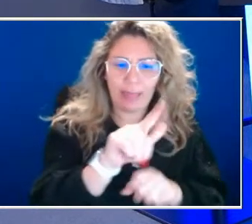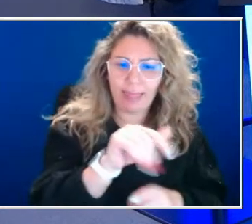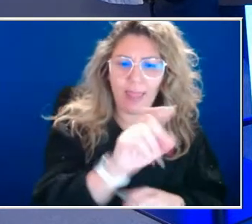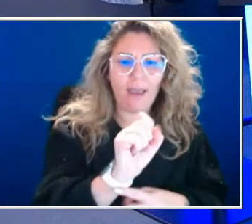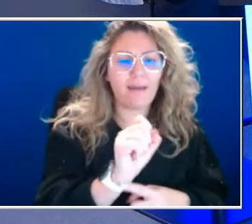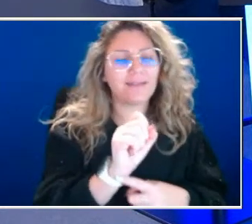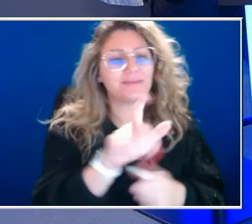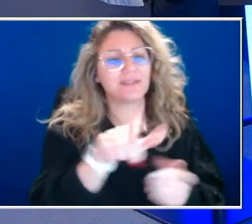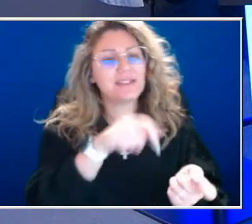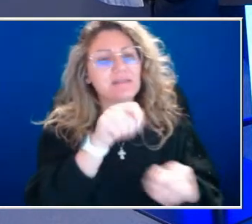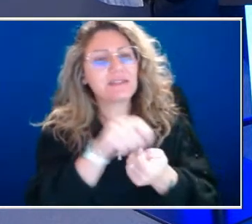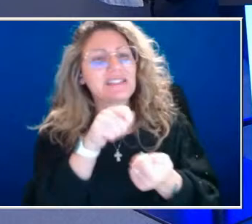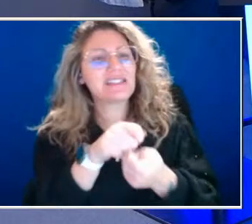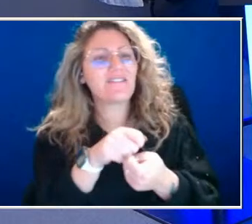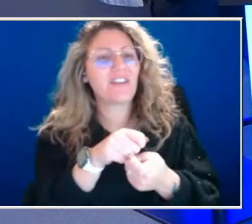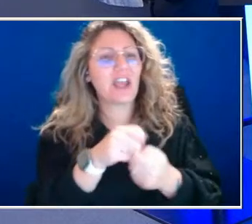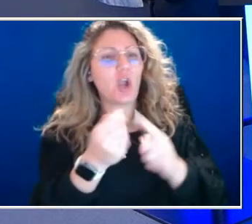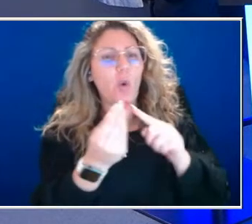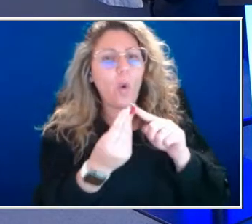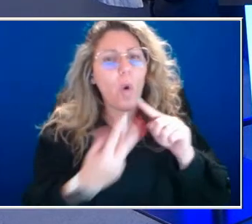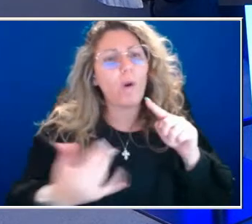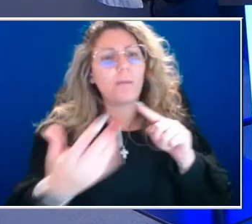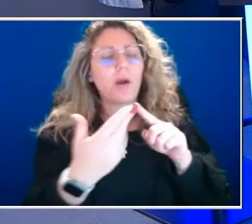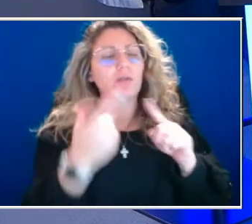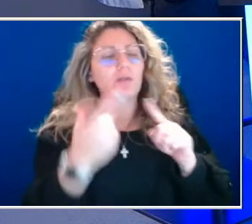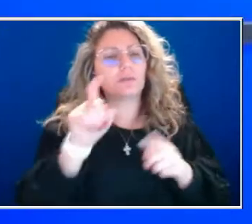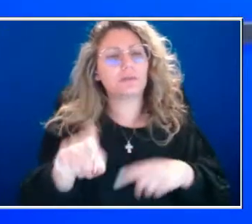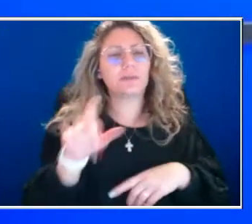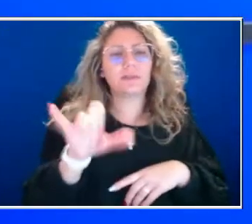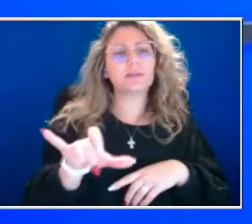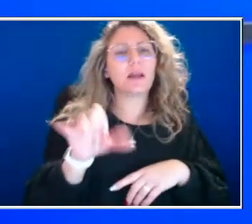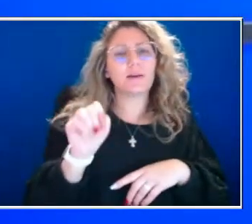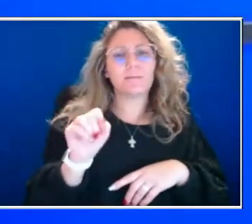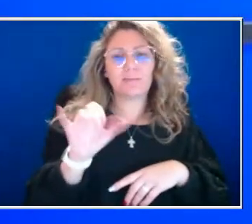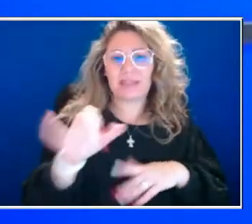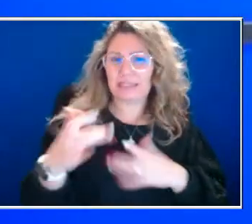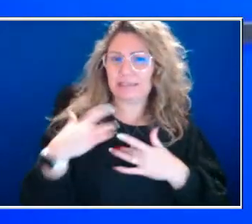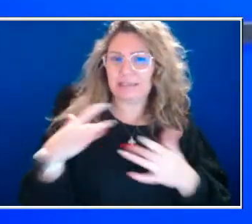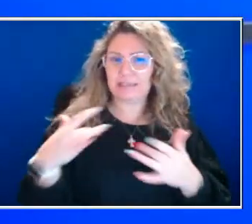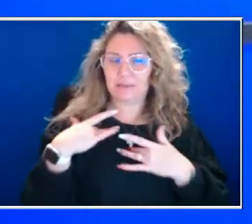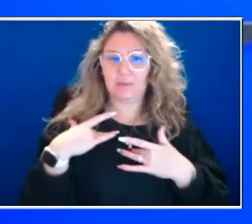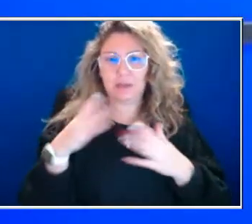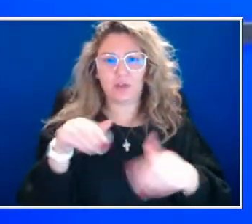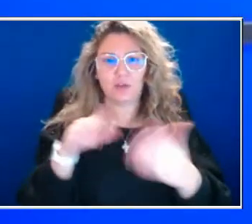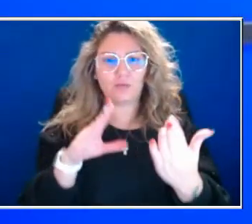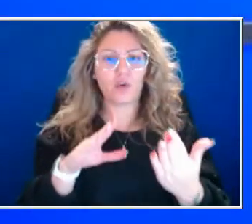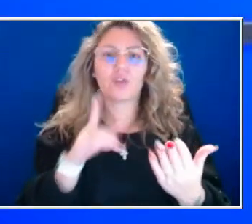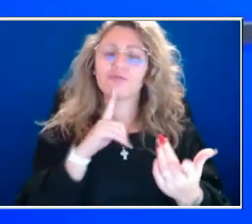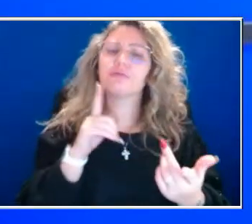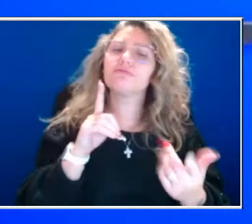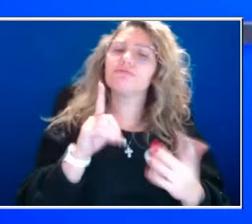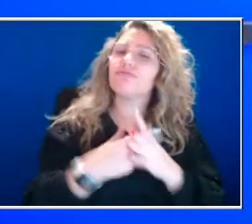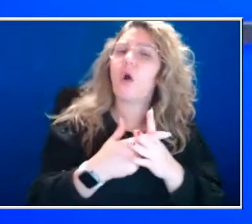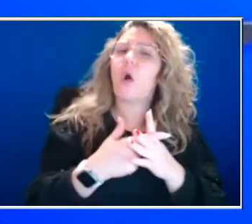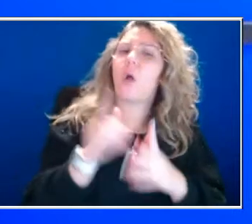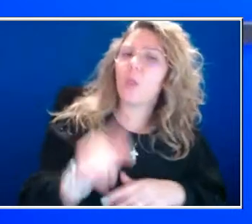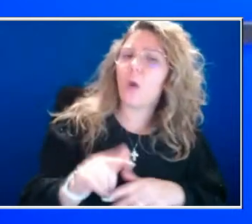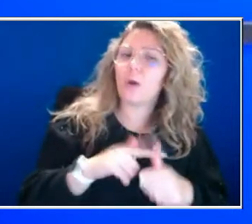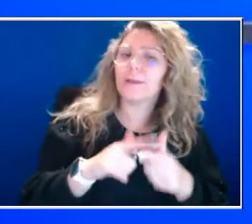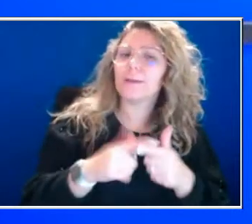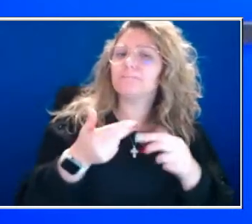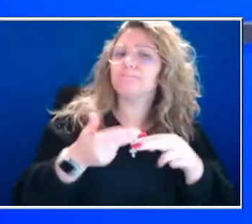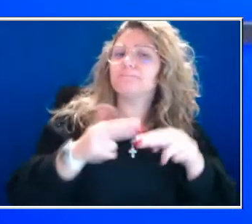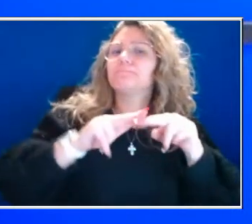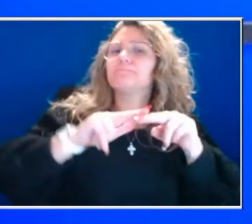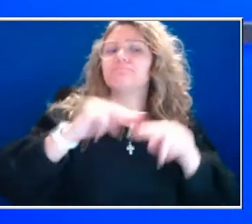hormones, correct? Right, and as Amy mentioned, that's typically our approach. We start low and can increase as needed if the symptoms aren't controlled, and then we have